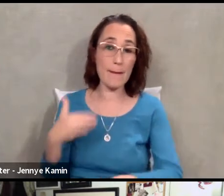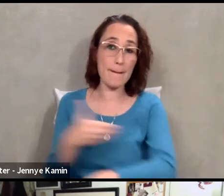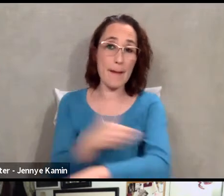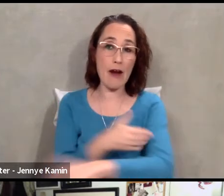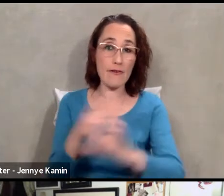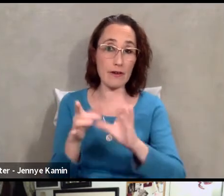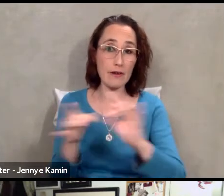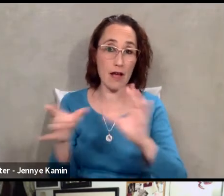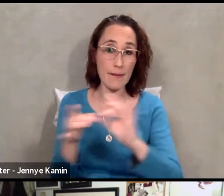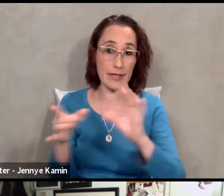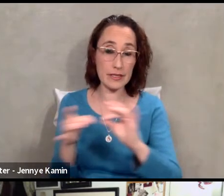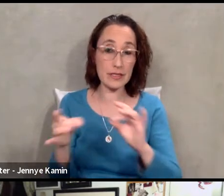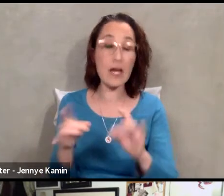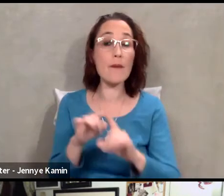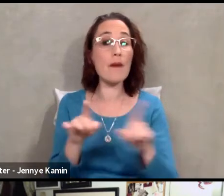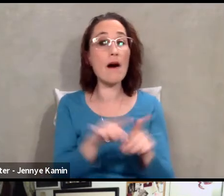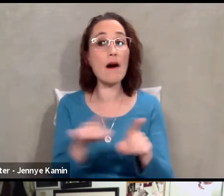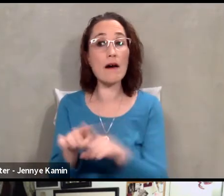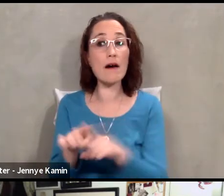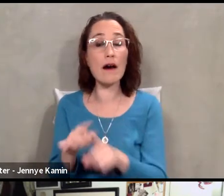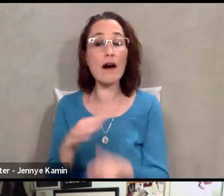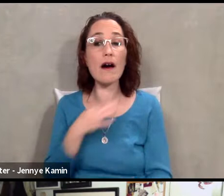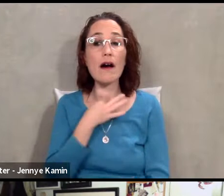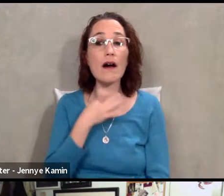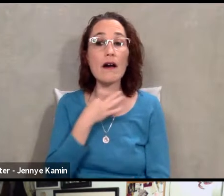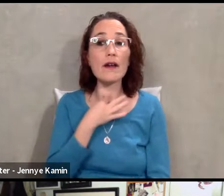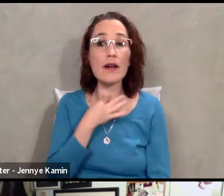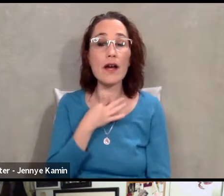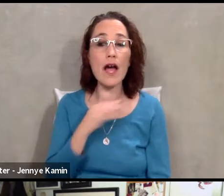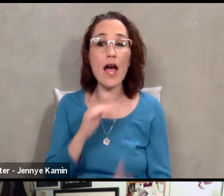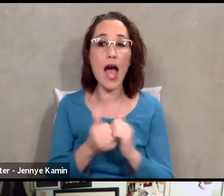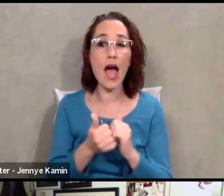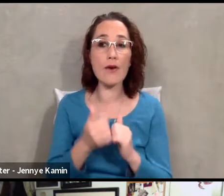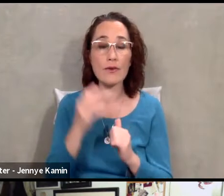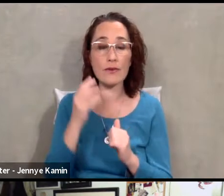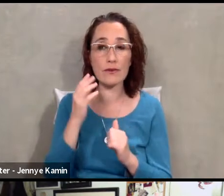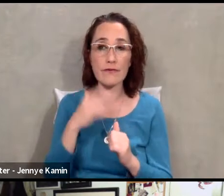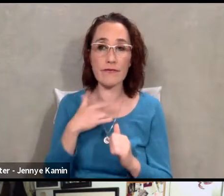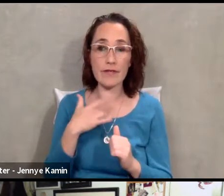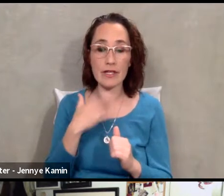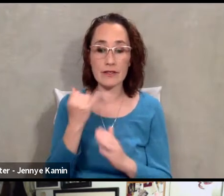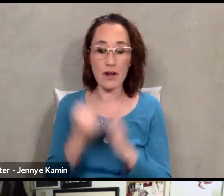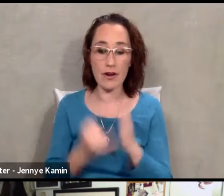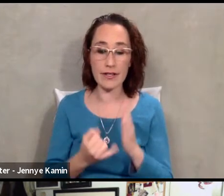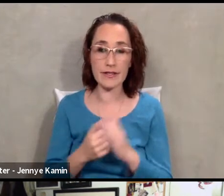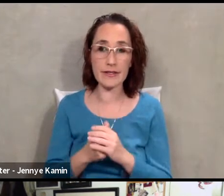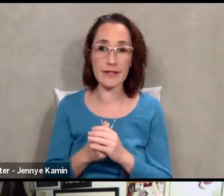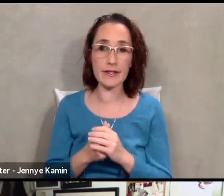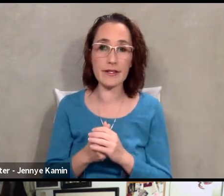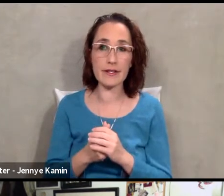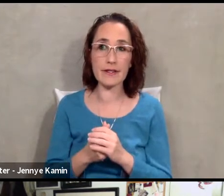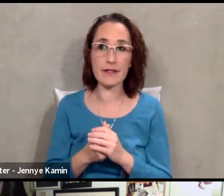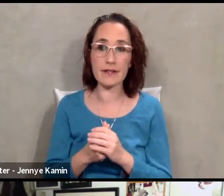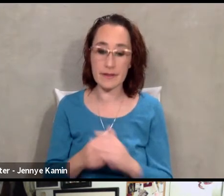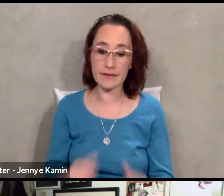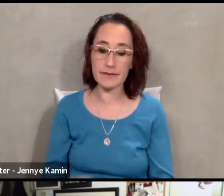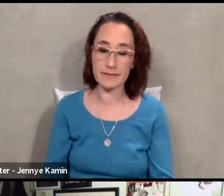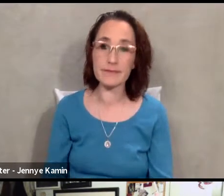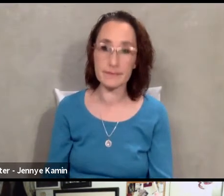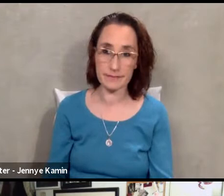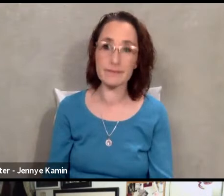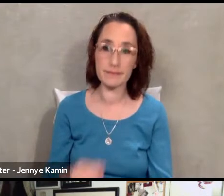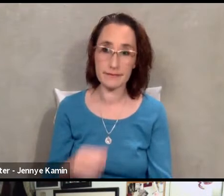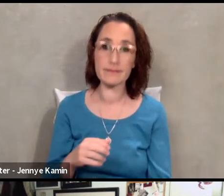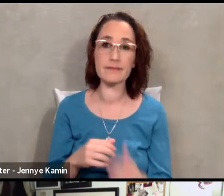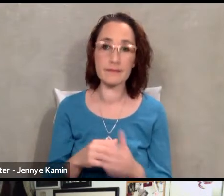say. But also, I'm just curious about how it's been for you as an artist. Well, I was lucky in the beginning because